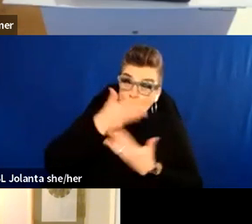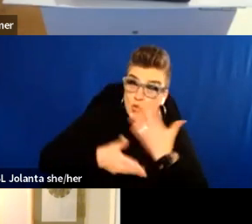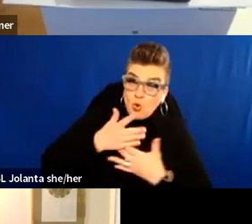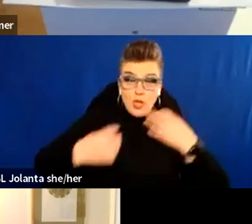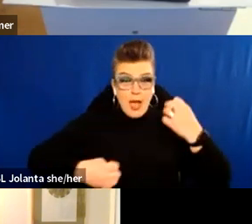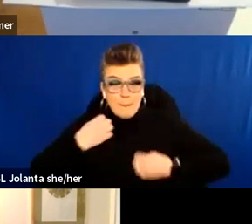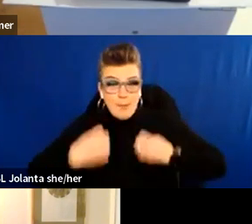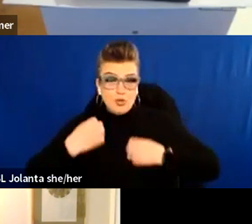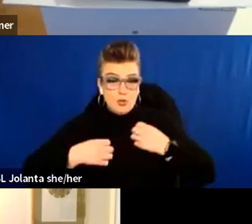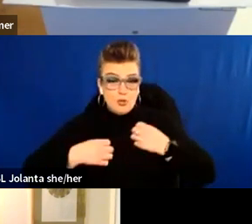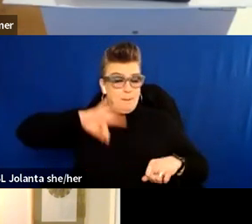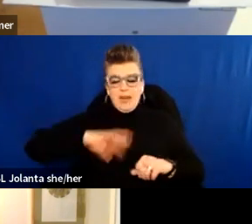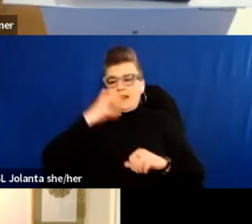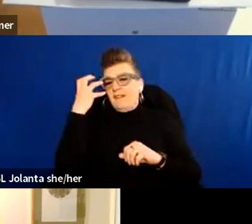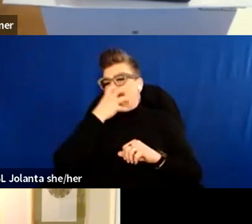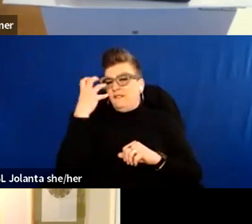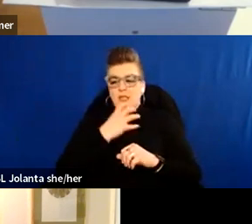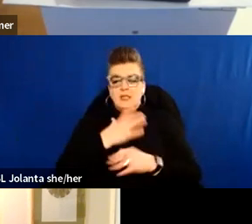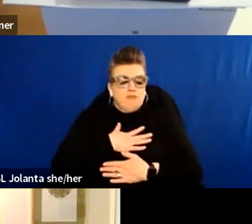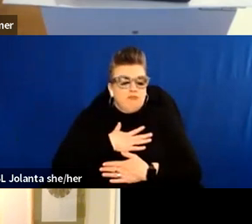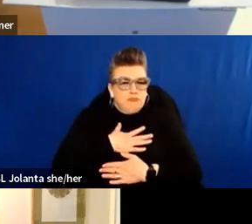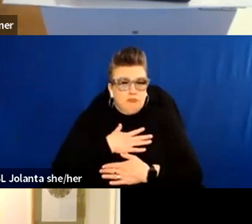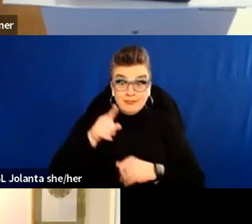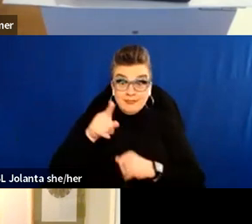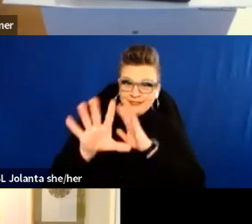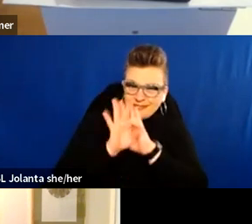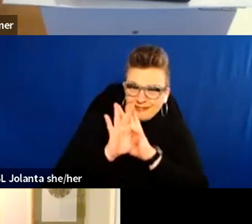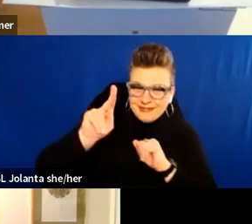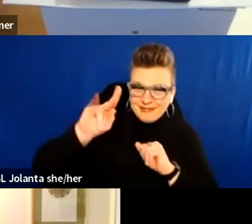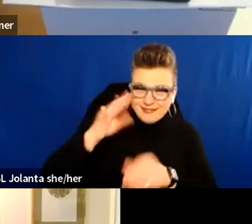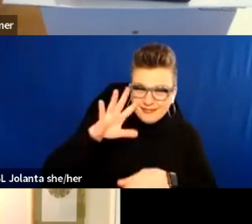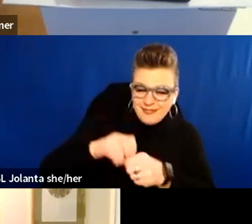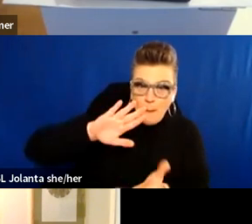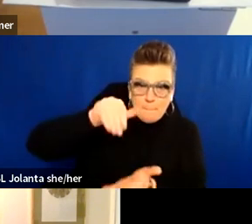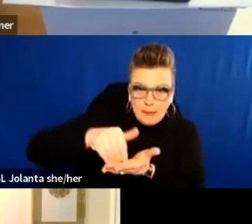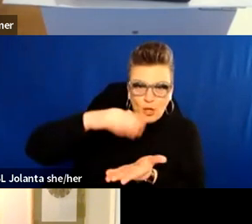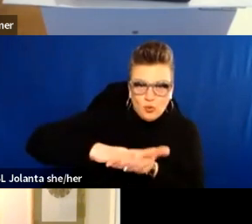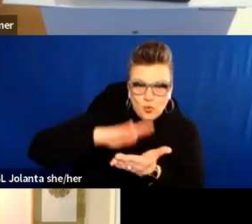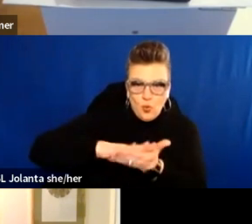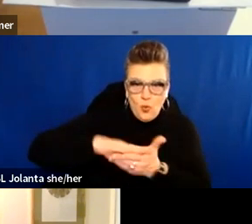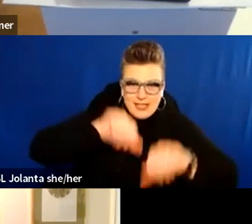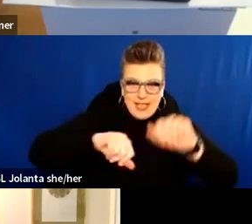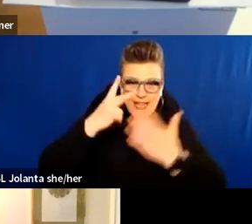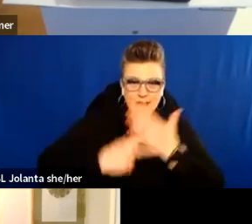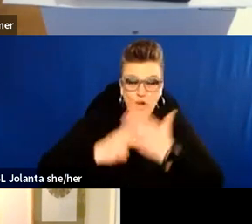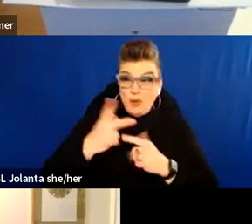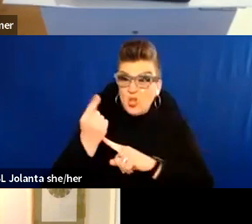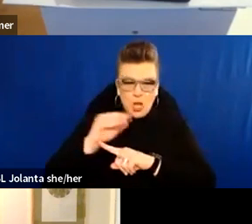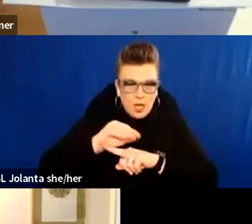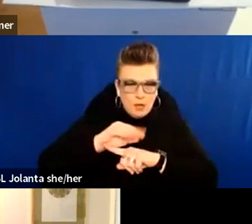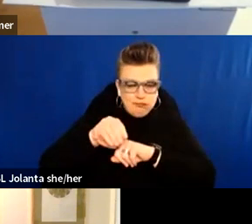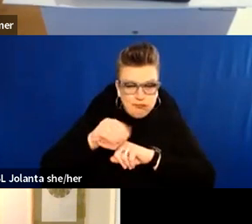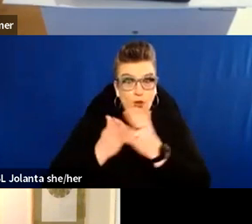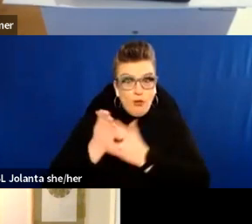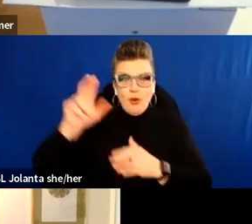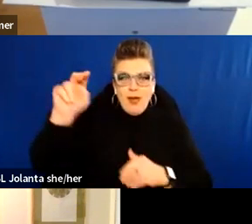kj was even selected to participate in a bps middle school science program where they took pictures using nasa satellites